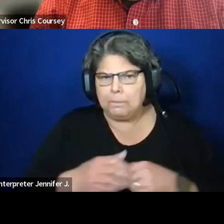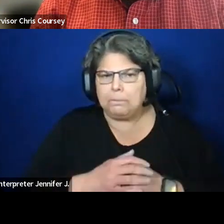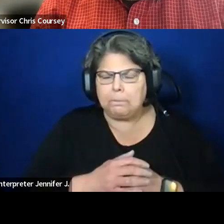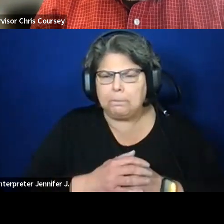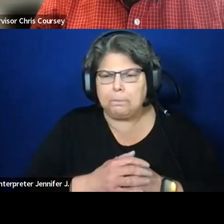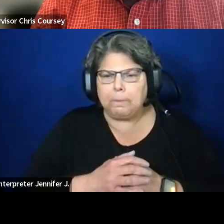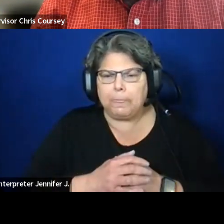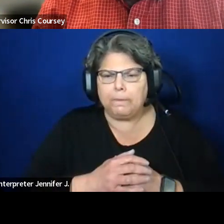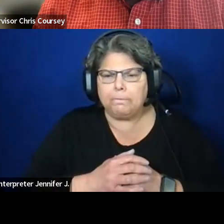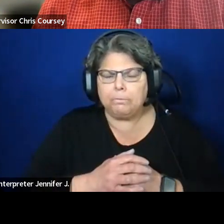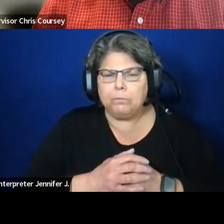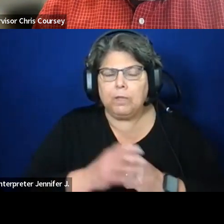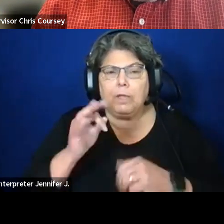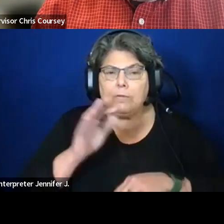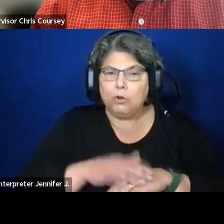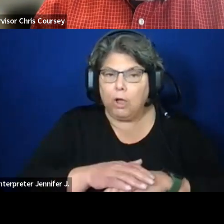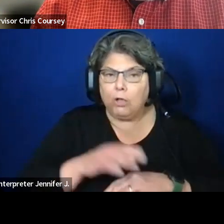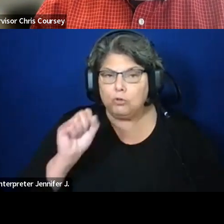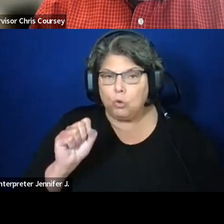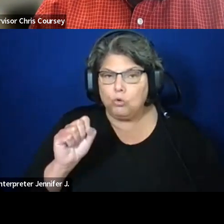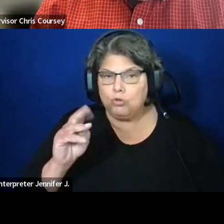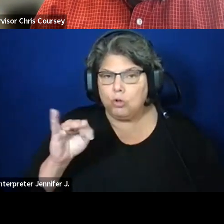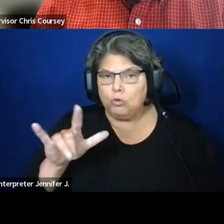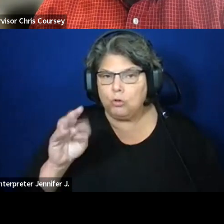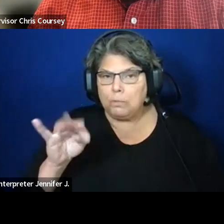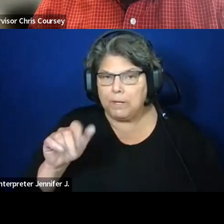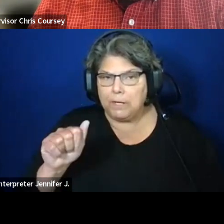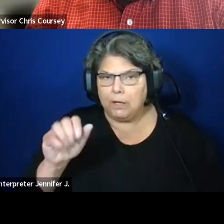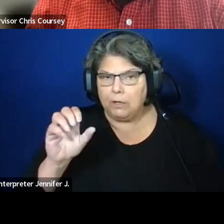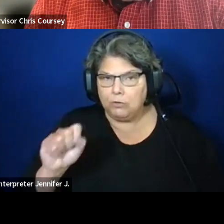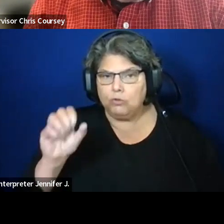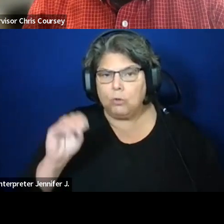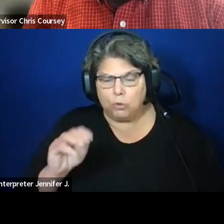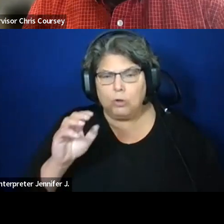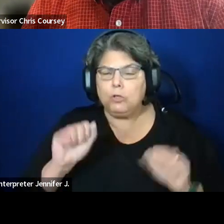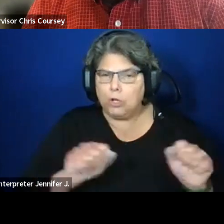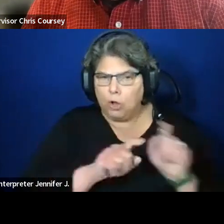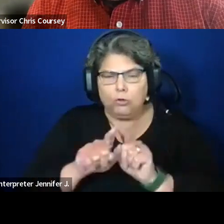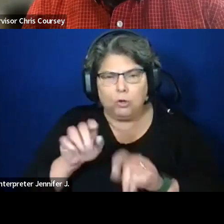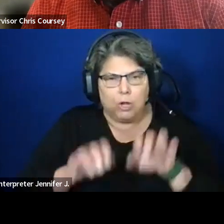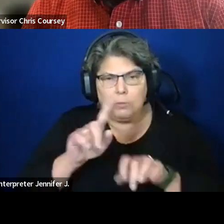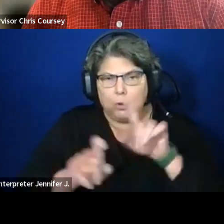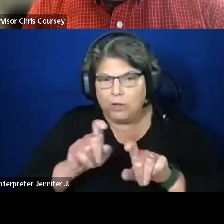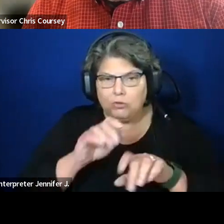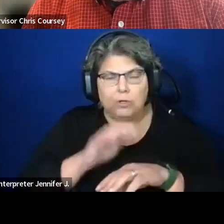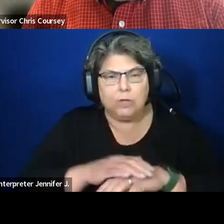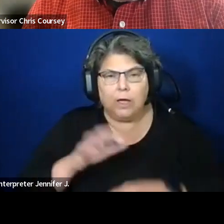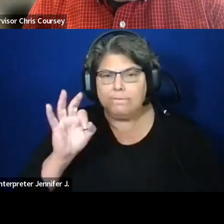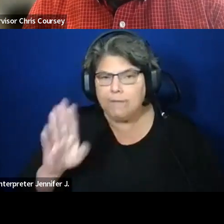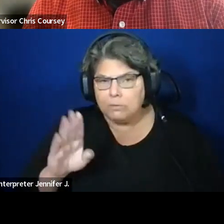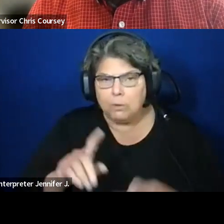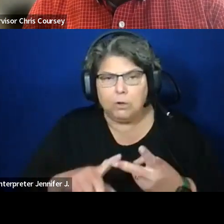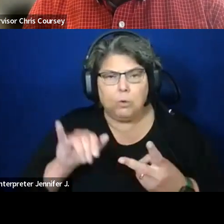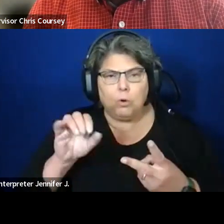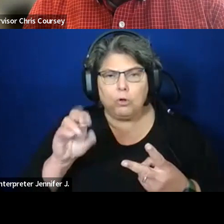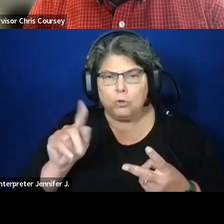for. If you're on social media, you can post your question in the comments area of Facebook or YouTube where you're watching,